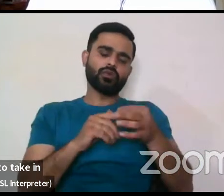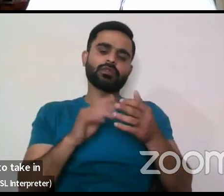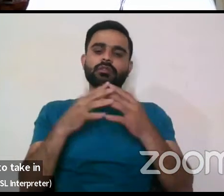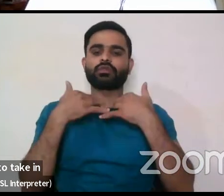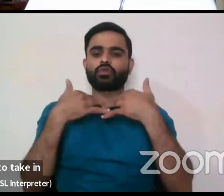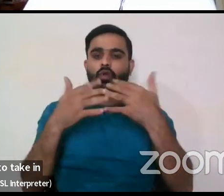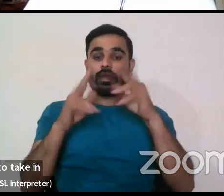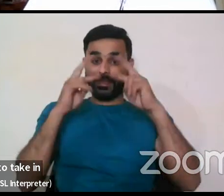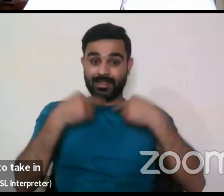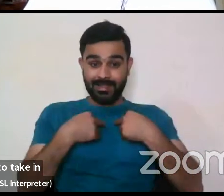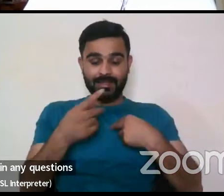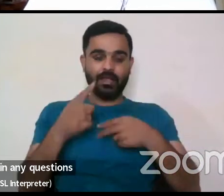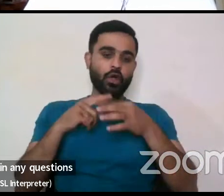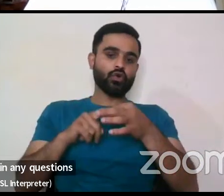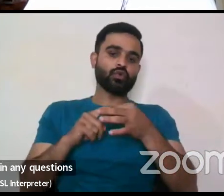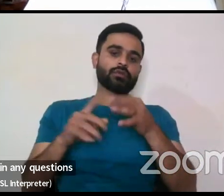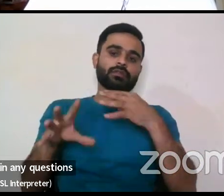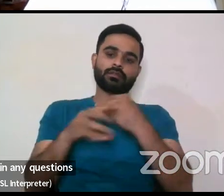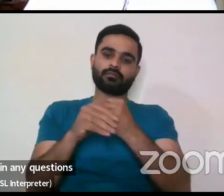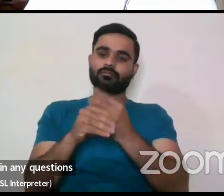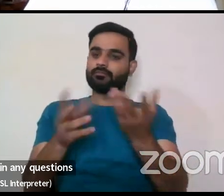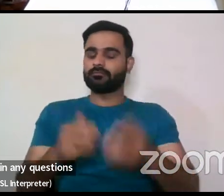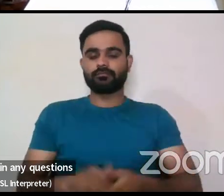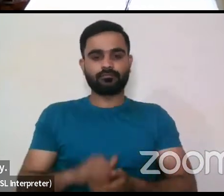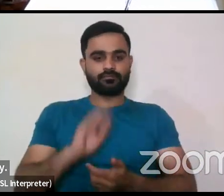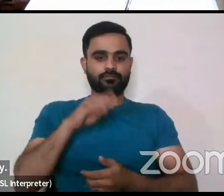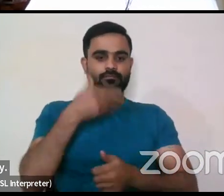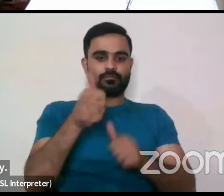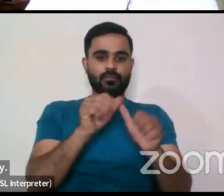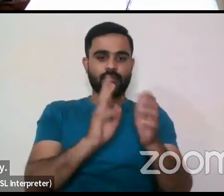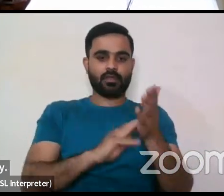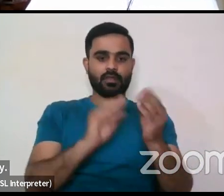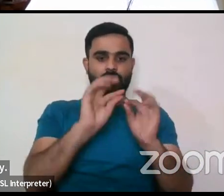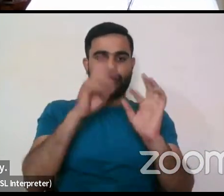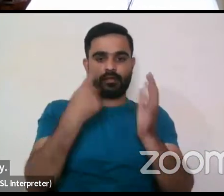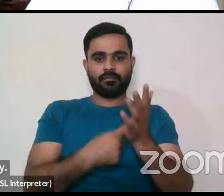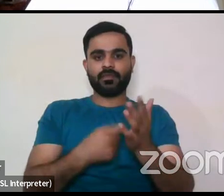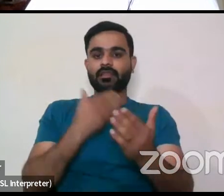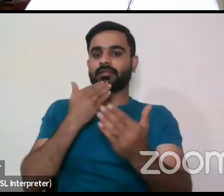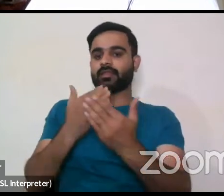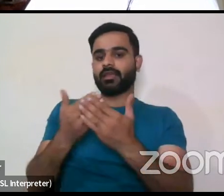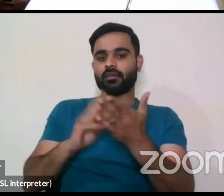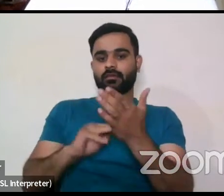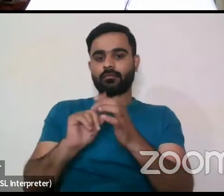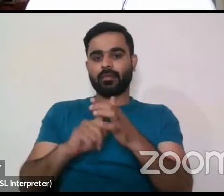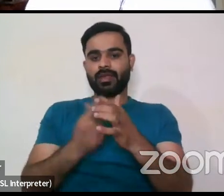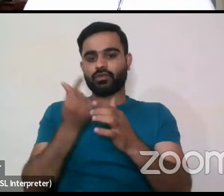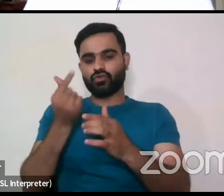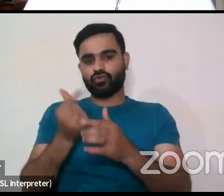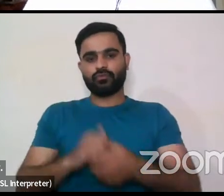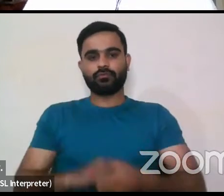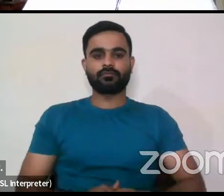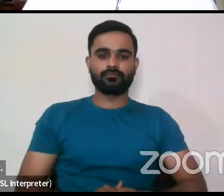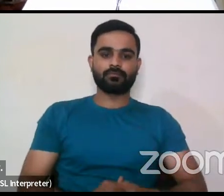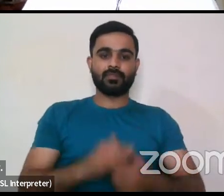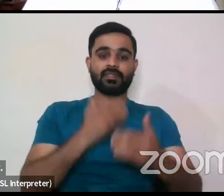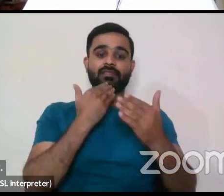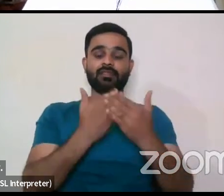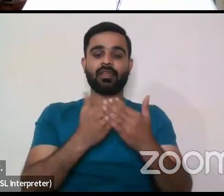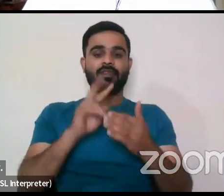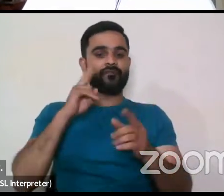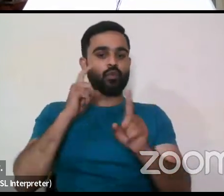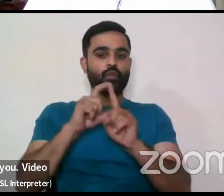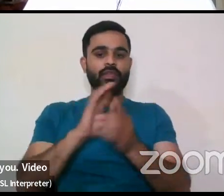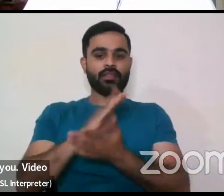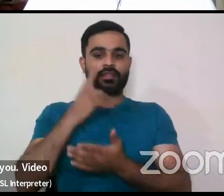audience today. So over to you, Amber. Thank you, Manjushri, and thank you, Vidhi, for